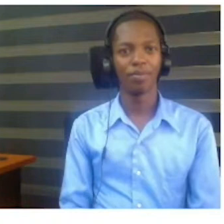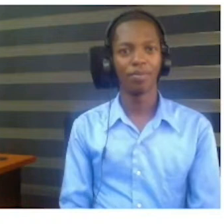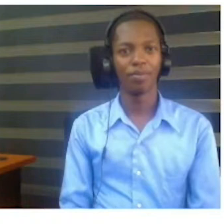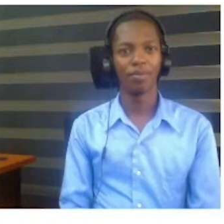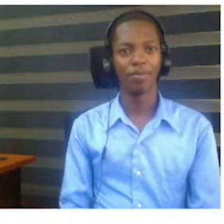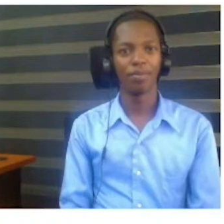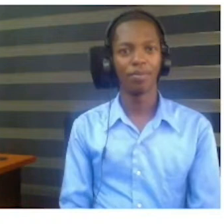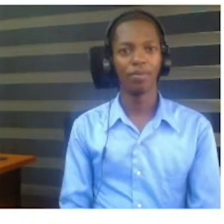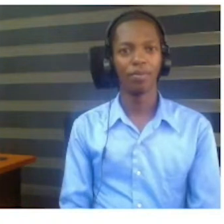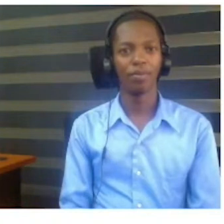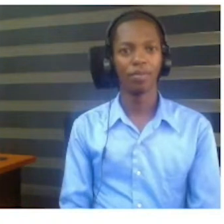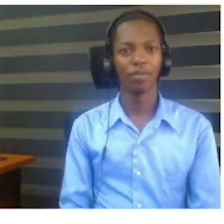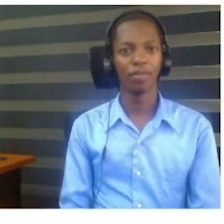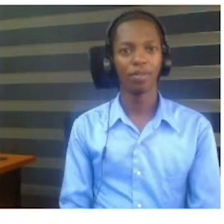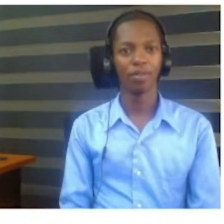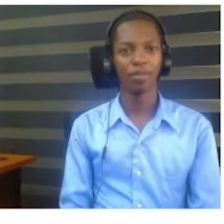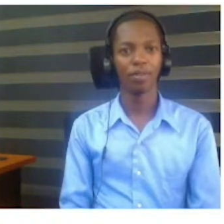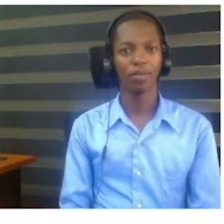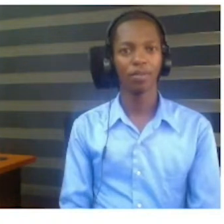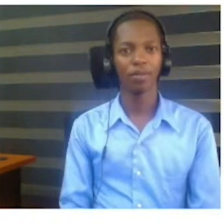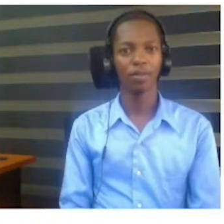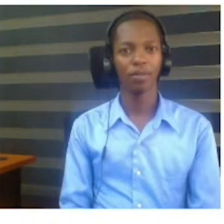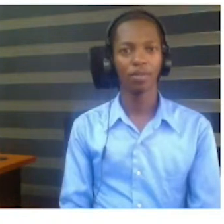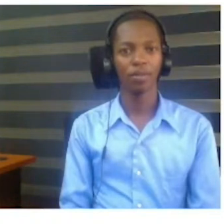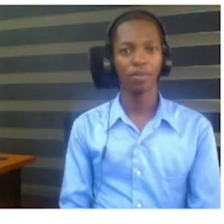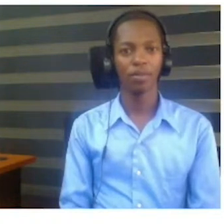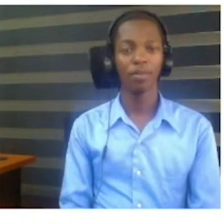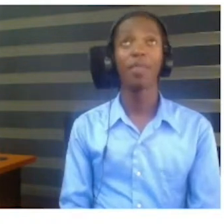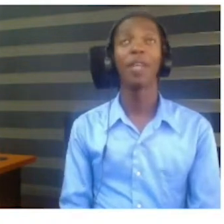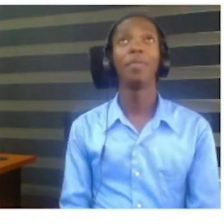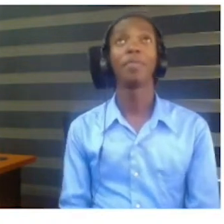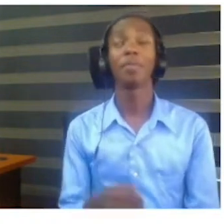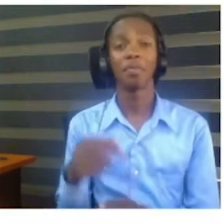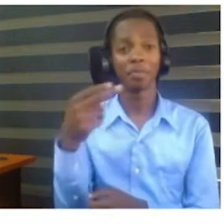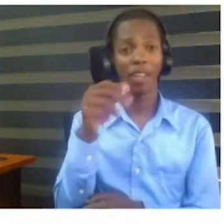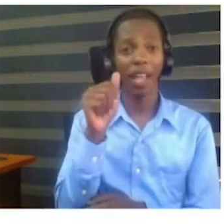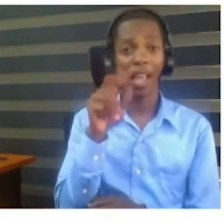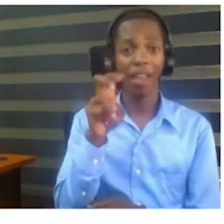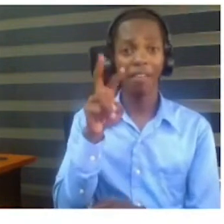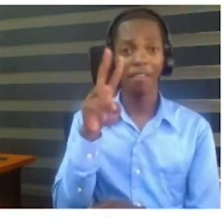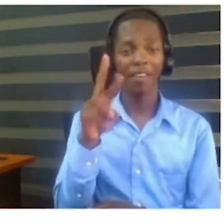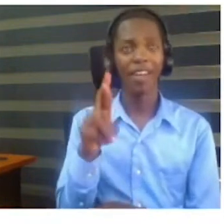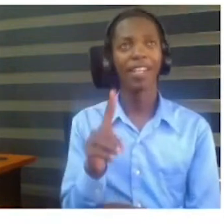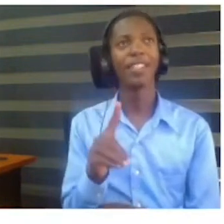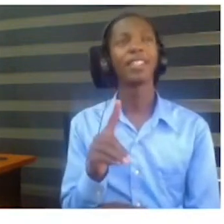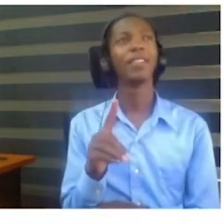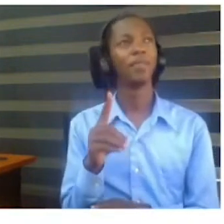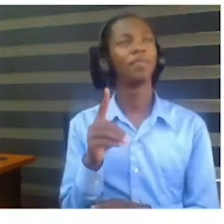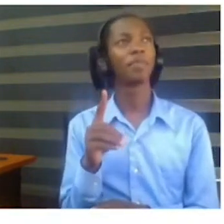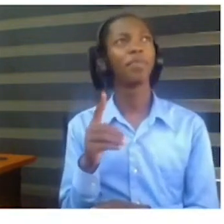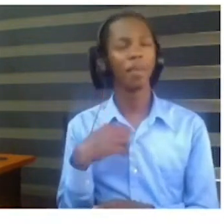Great question at Harvard. I'll get to that. My favorite app is the one that works.